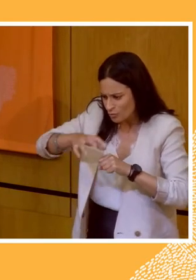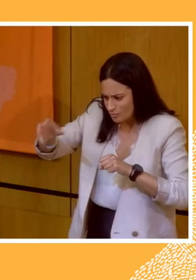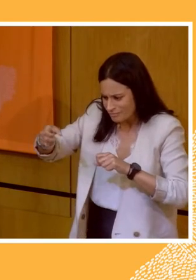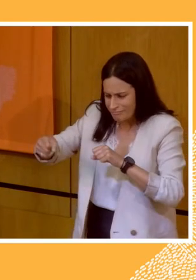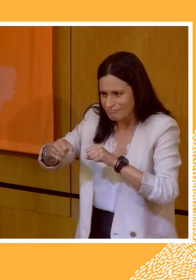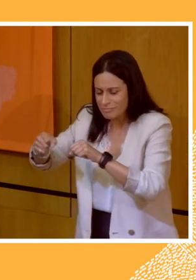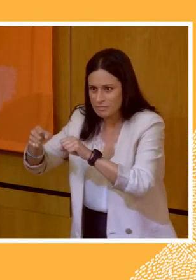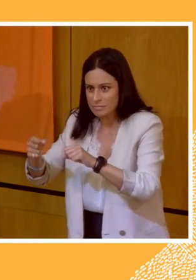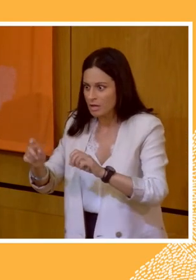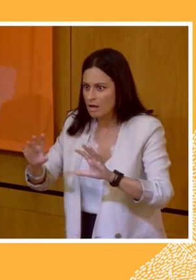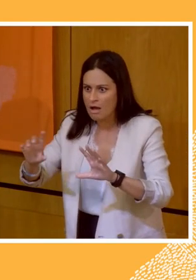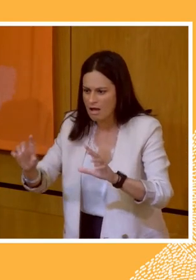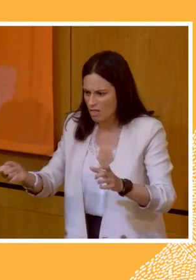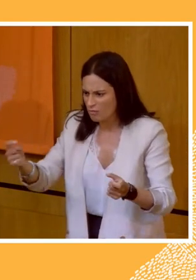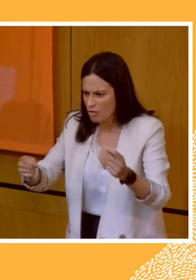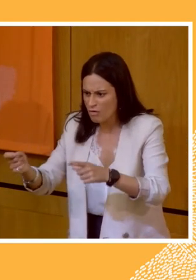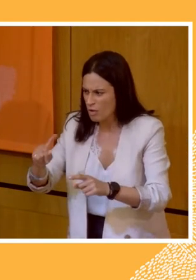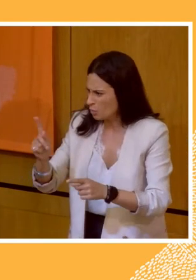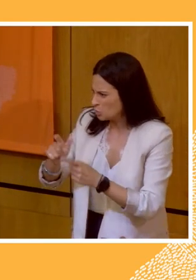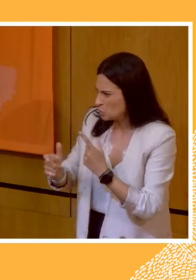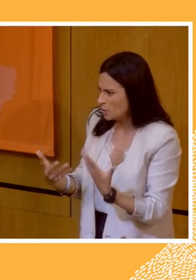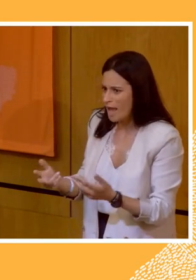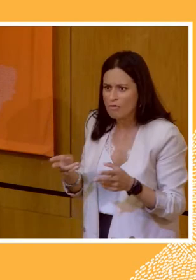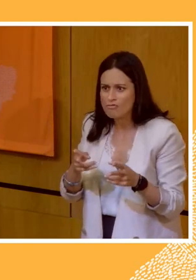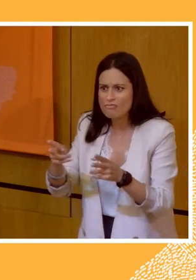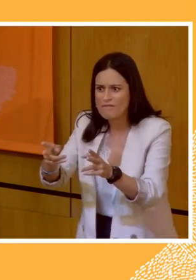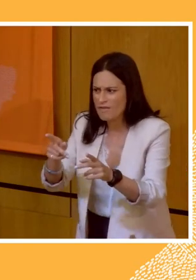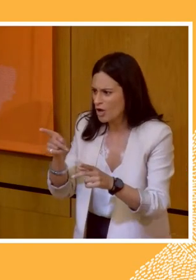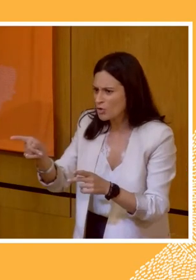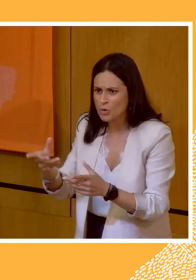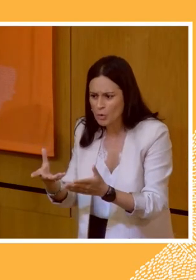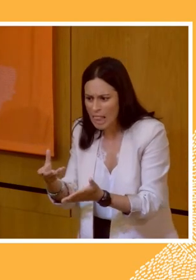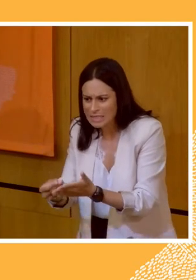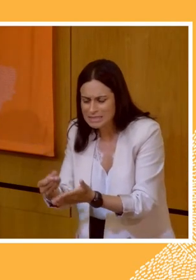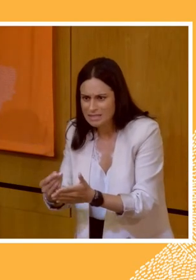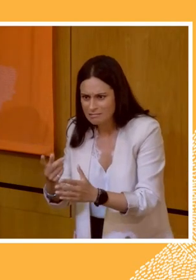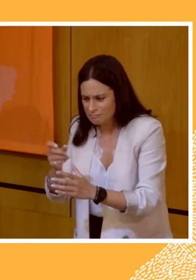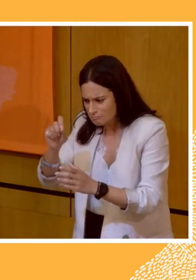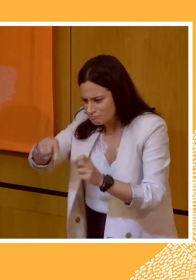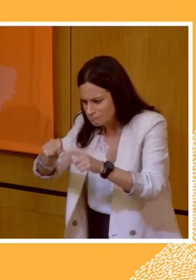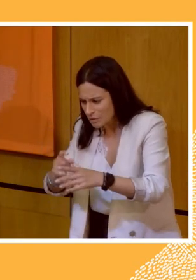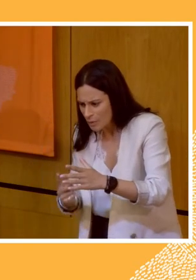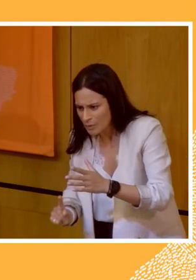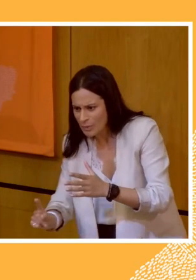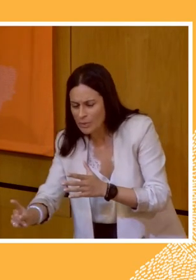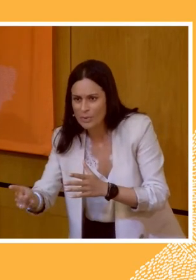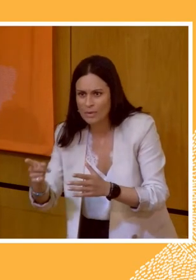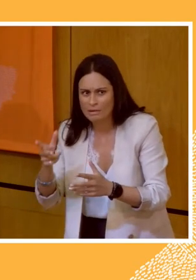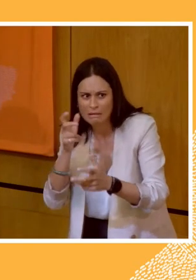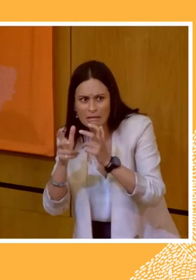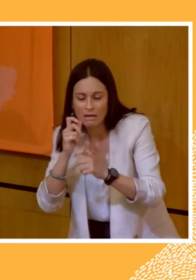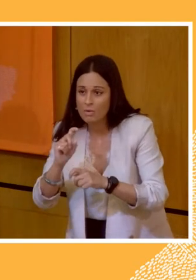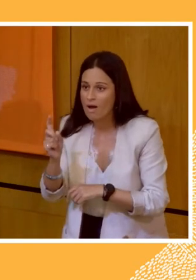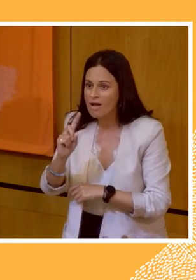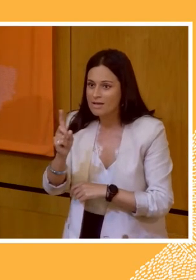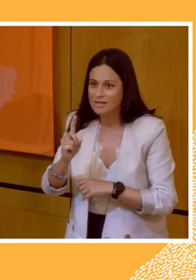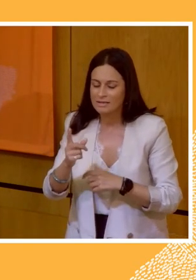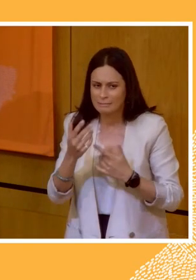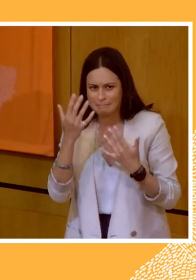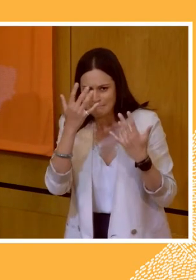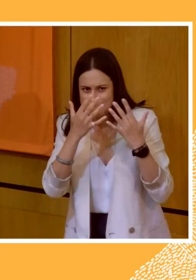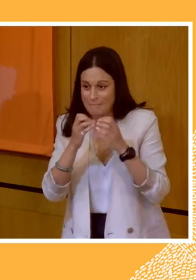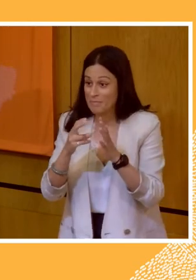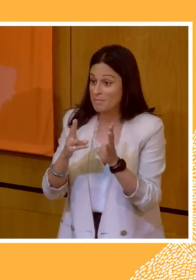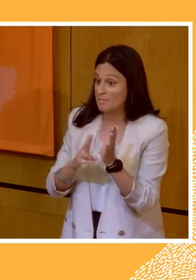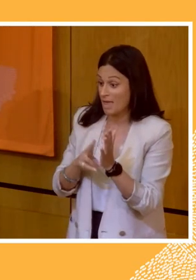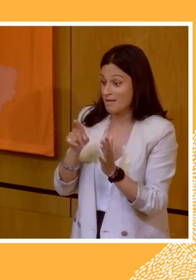in the river. I was like, now what are you going to do in this river? What do you want to listen to? He said, like, wait, don't make any sound. Then it